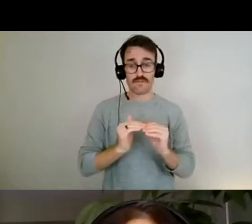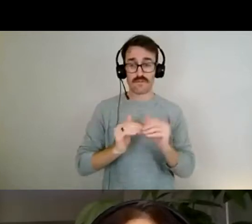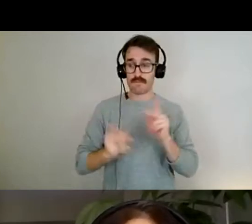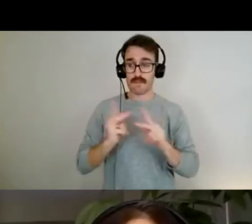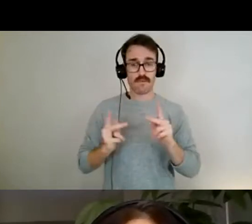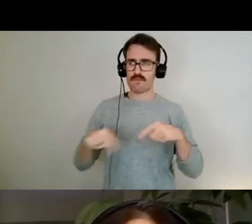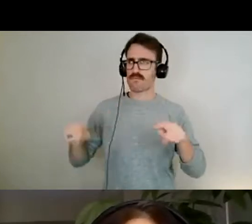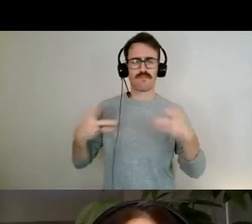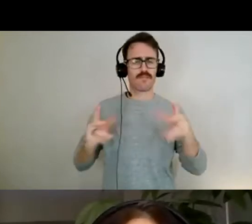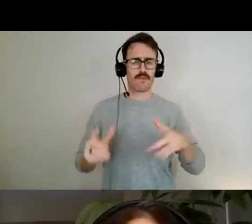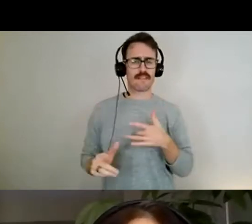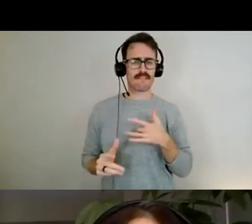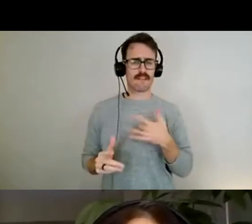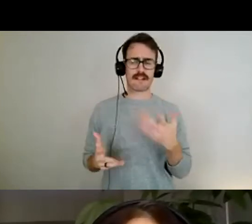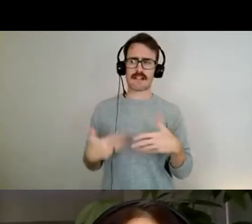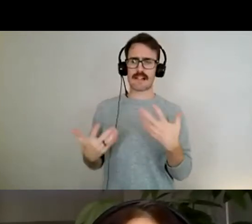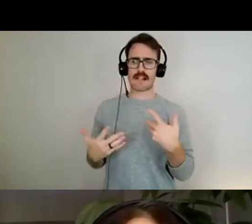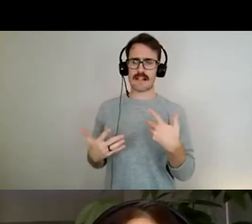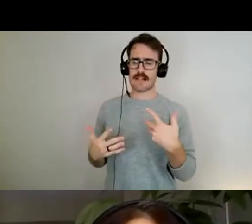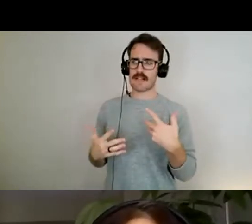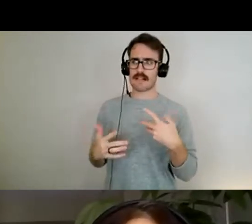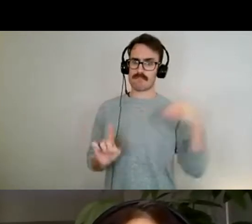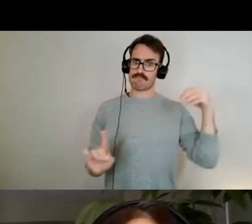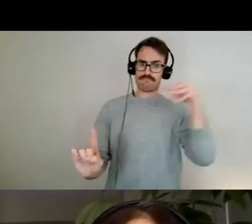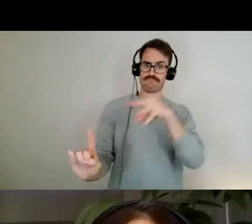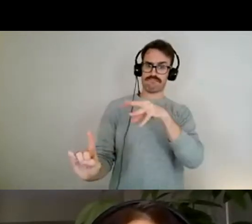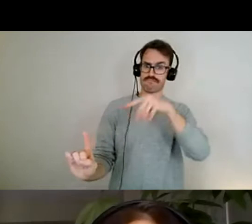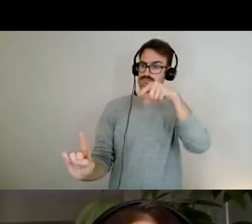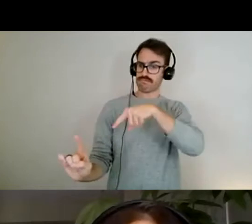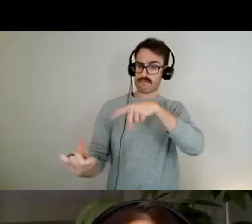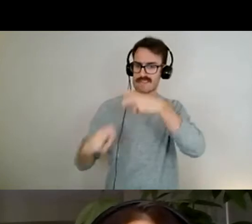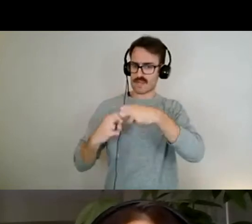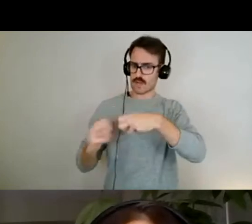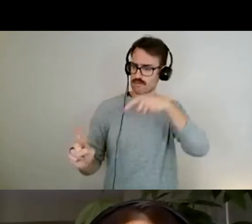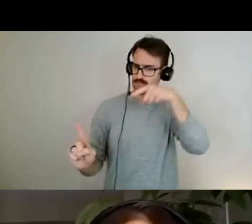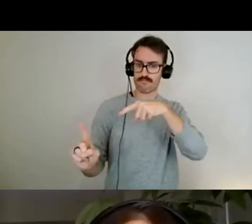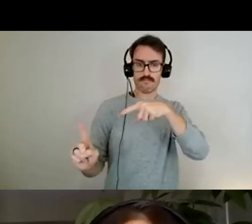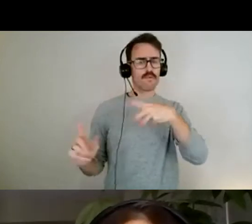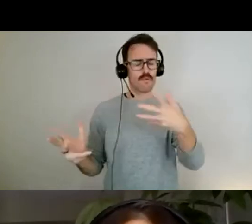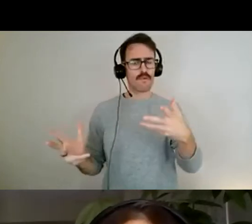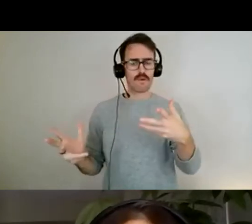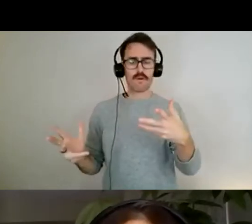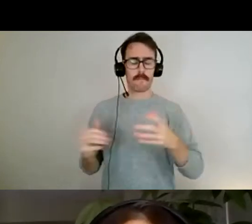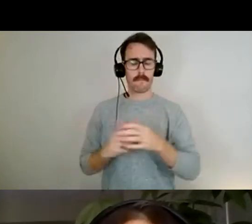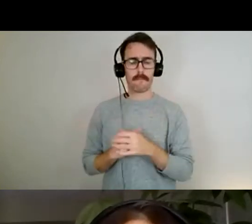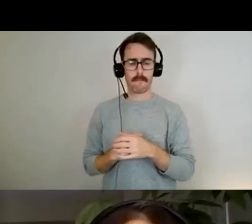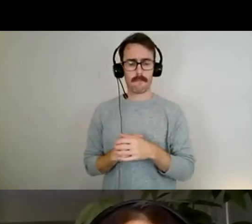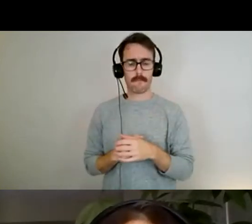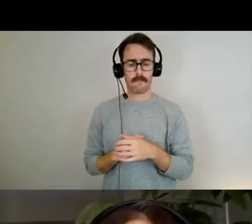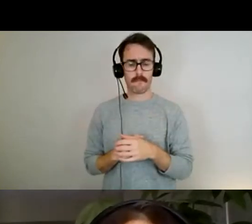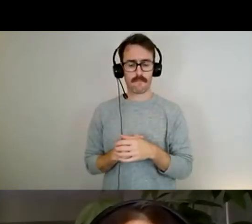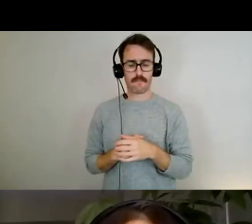are singling them out until one is sure about what one is talking about. And